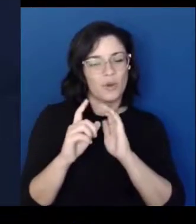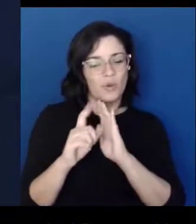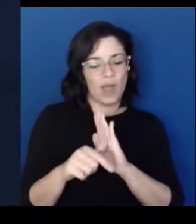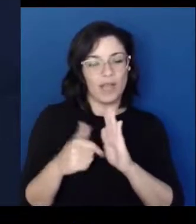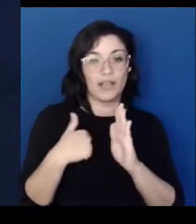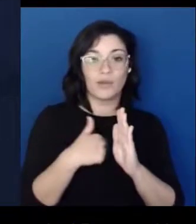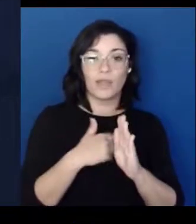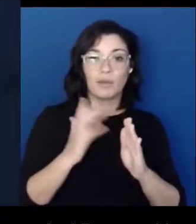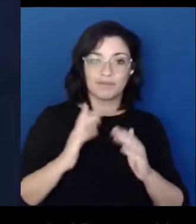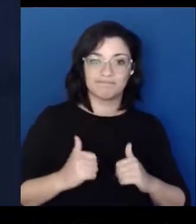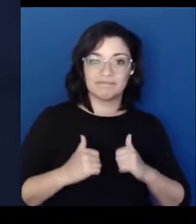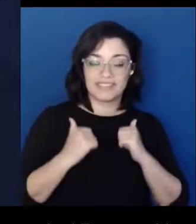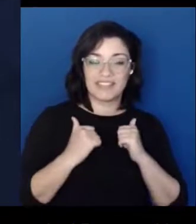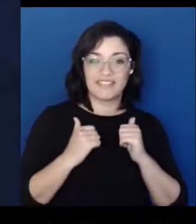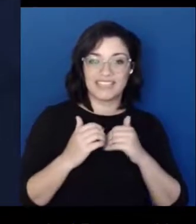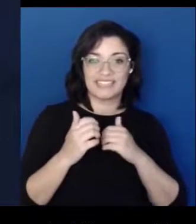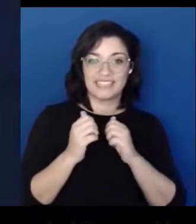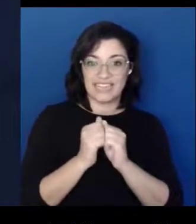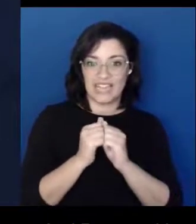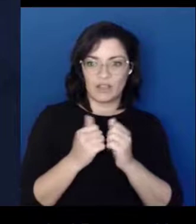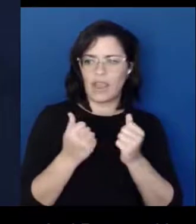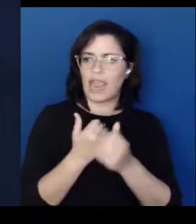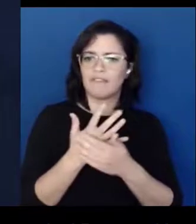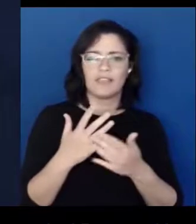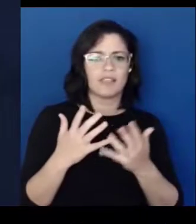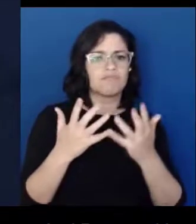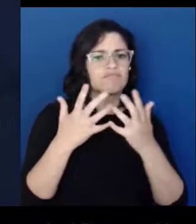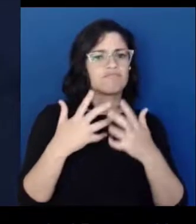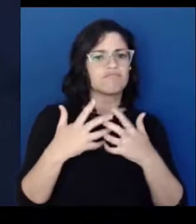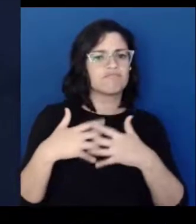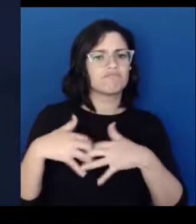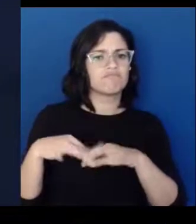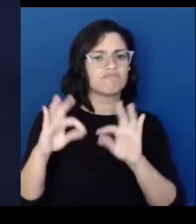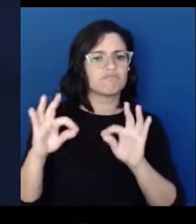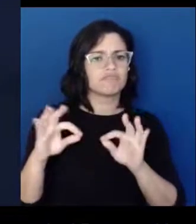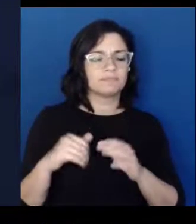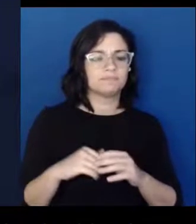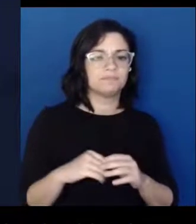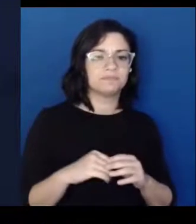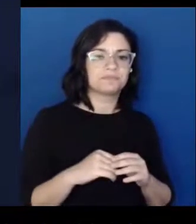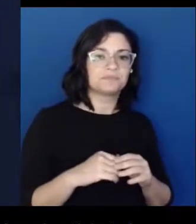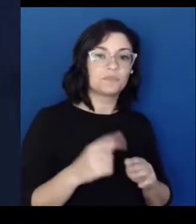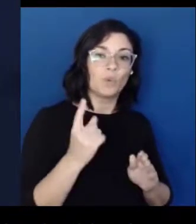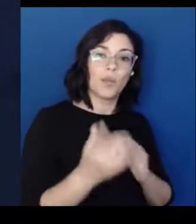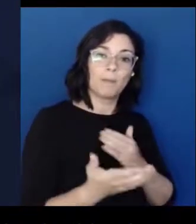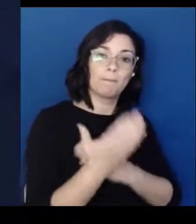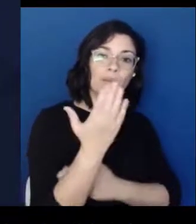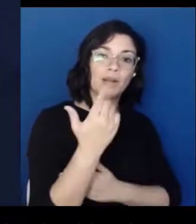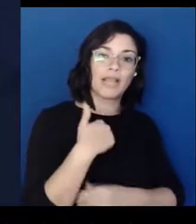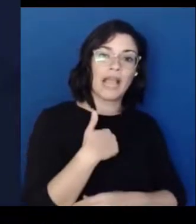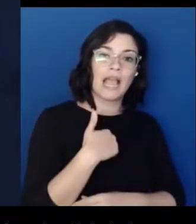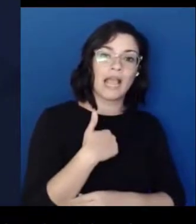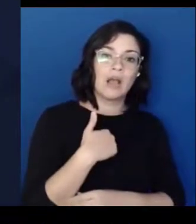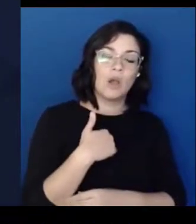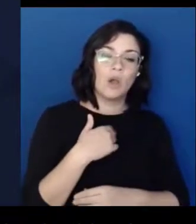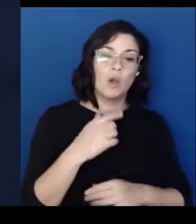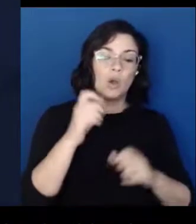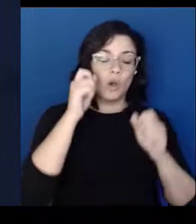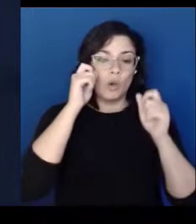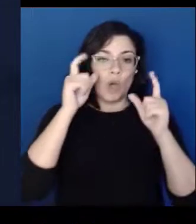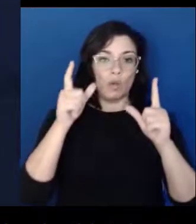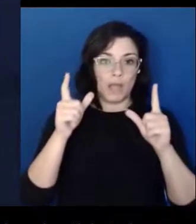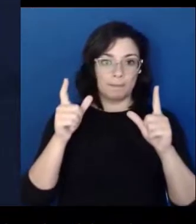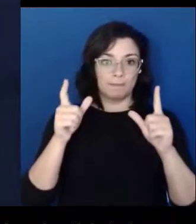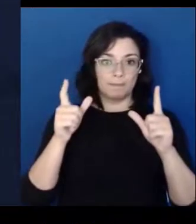tickety-boom. So one morning, I woke up, and in the morning, people like me, when we wake up,